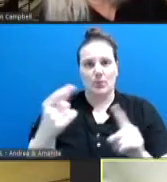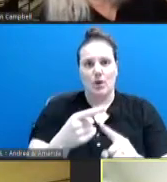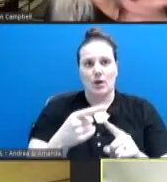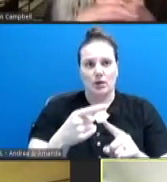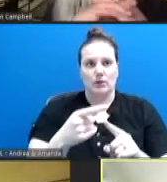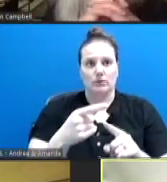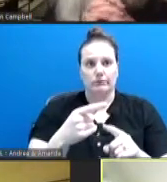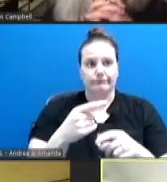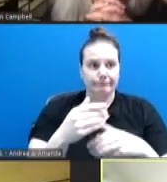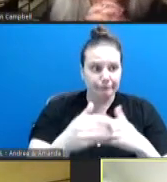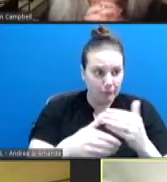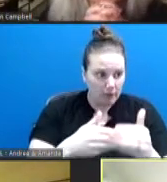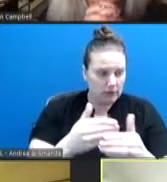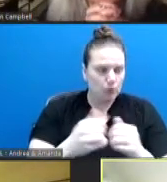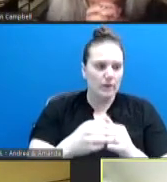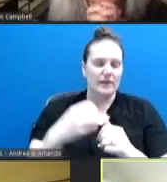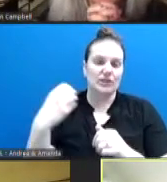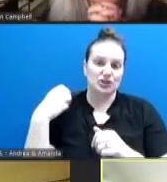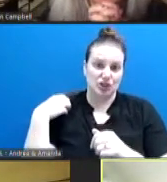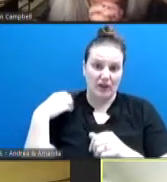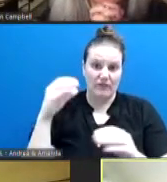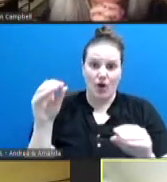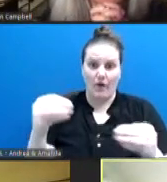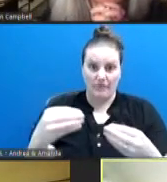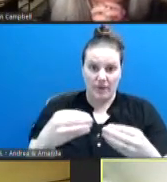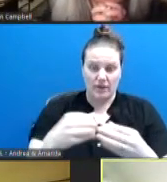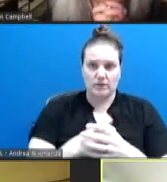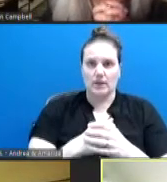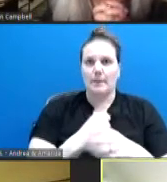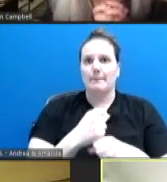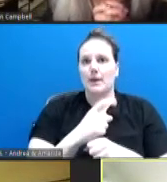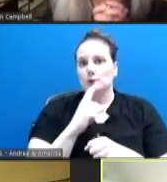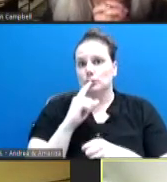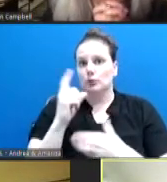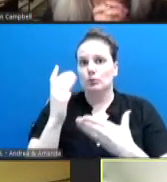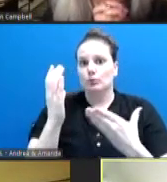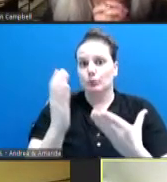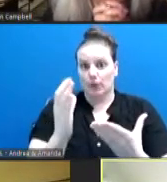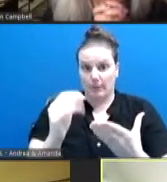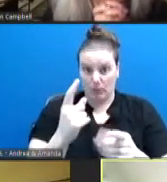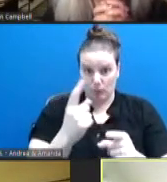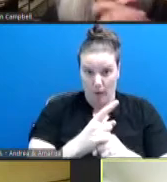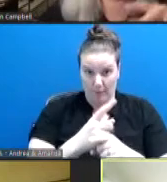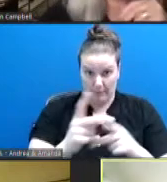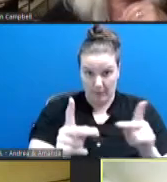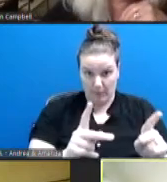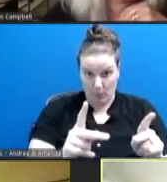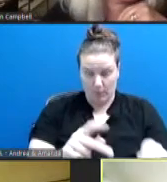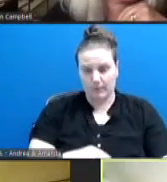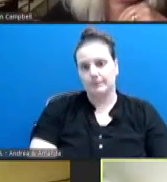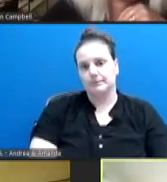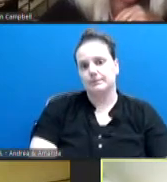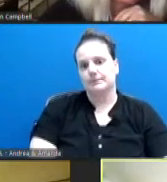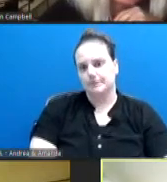process that we do at the chief's office to make sure that we bring back the right people.